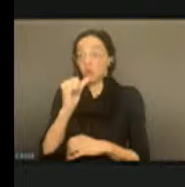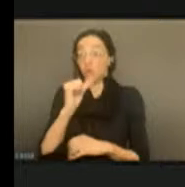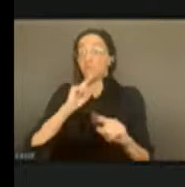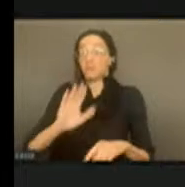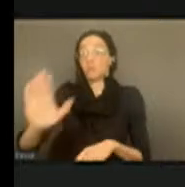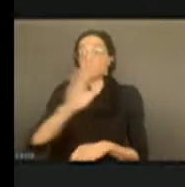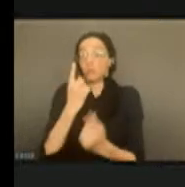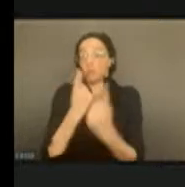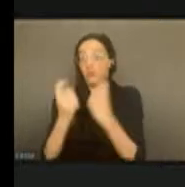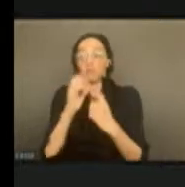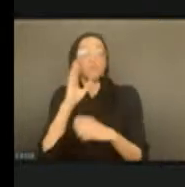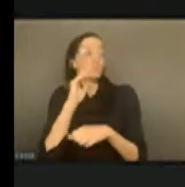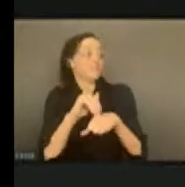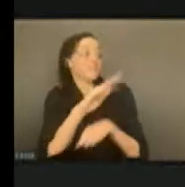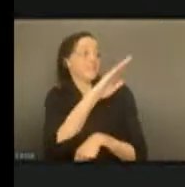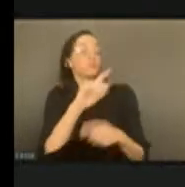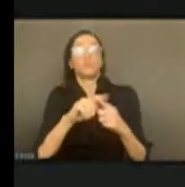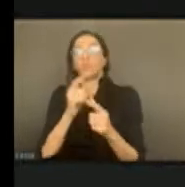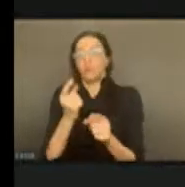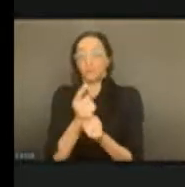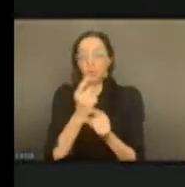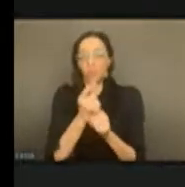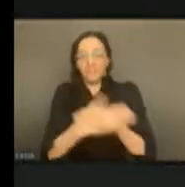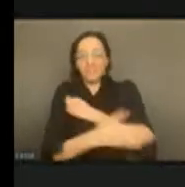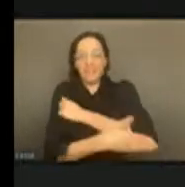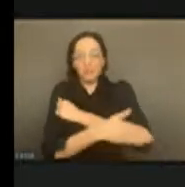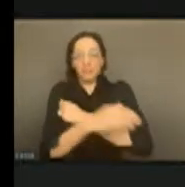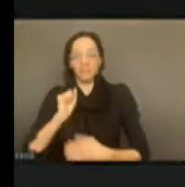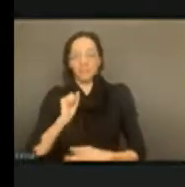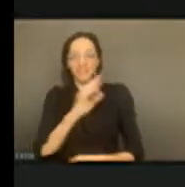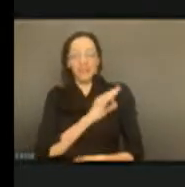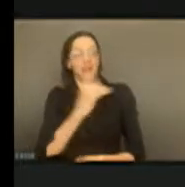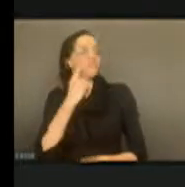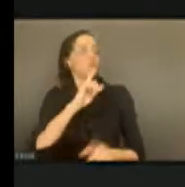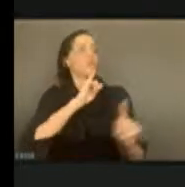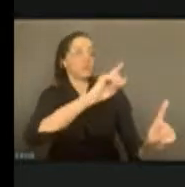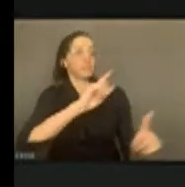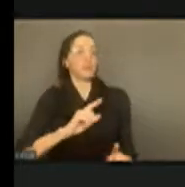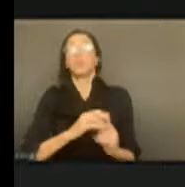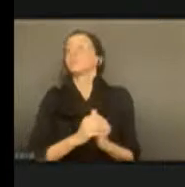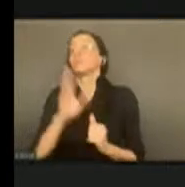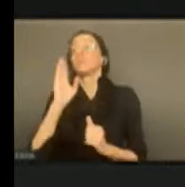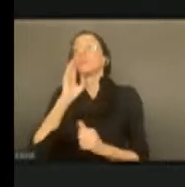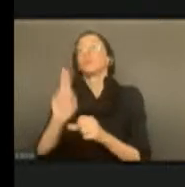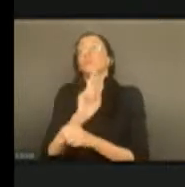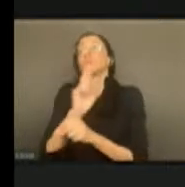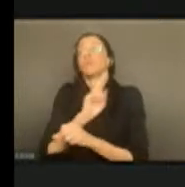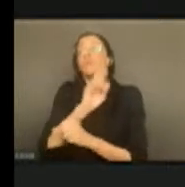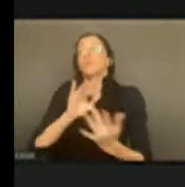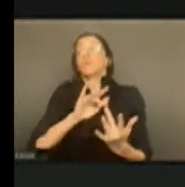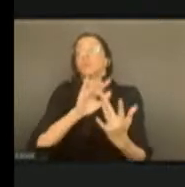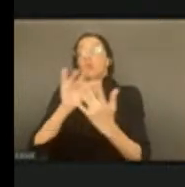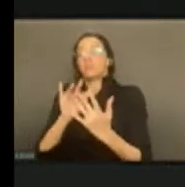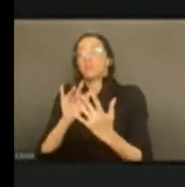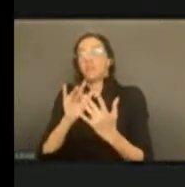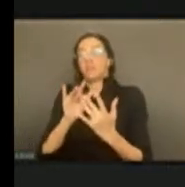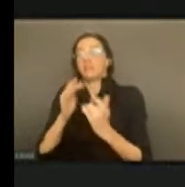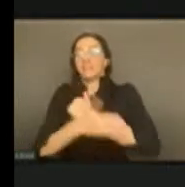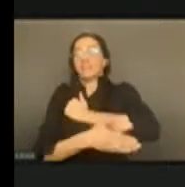for a response. We will use the contact information that you have provided when you registered to respond